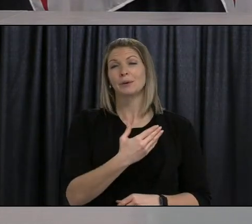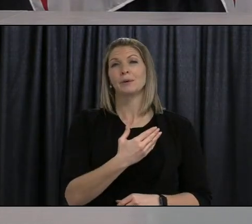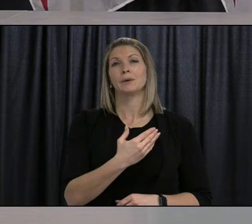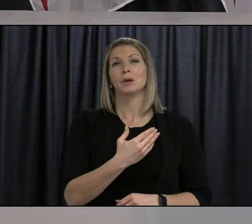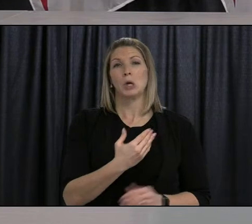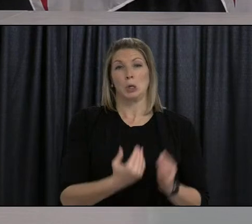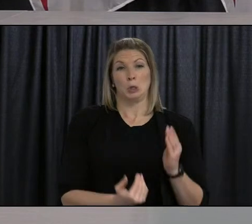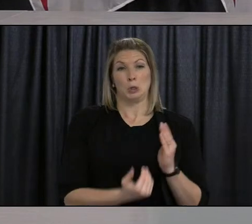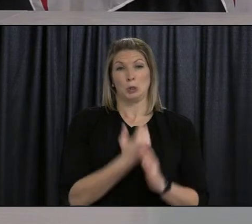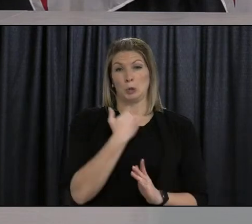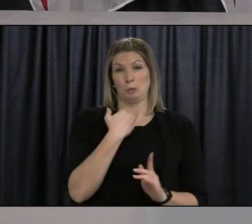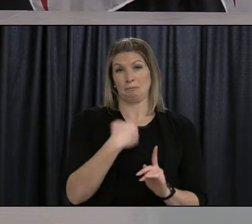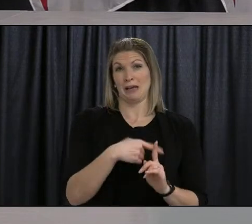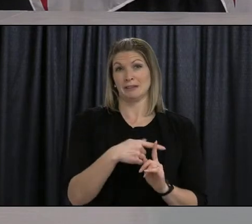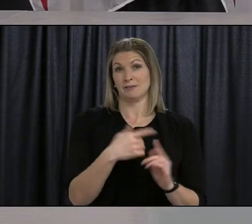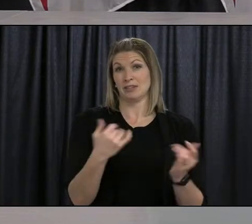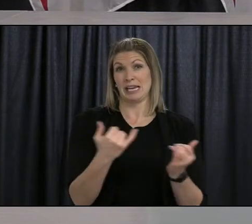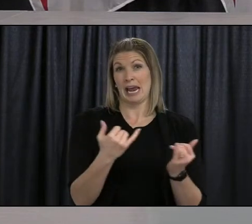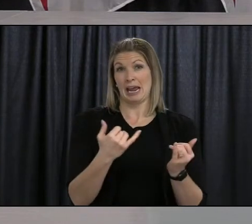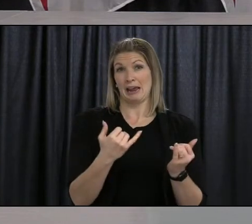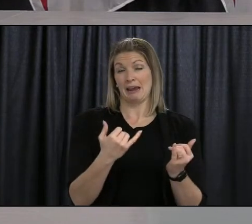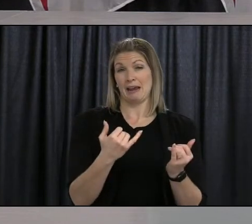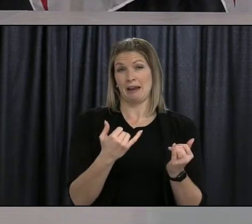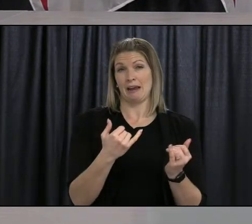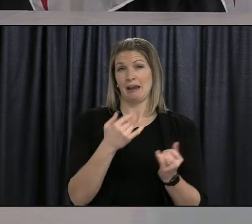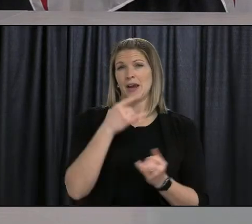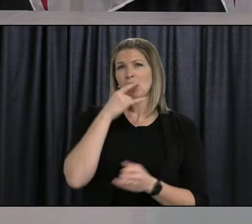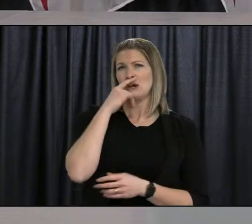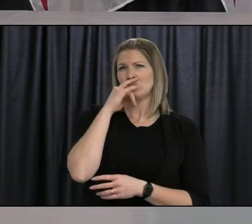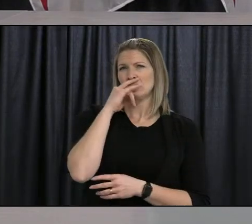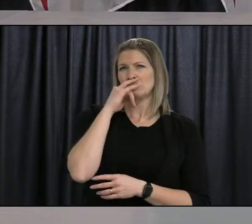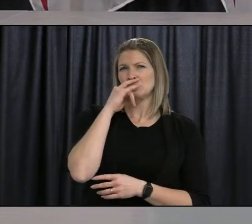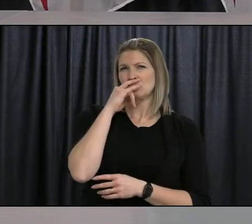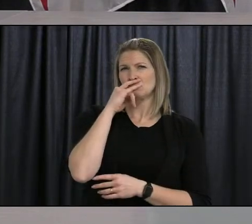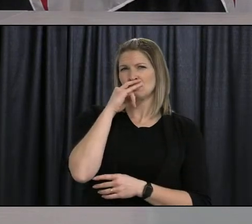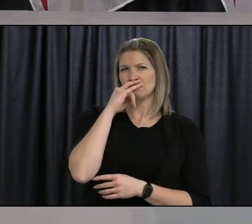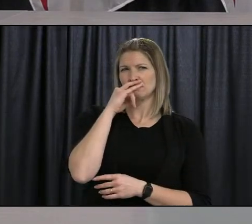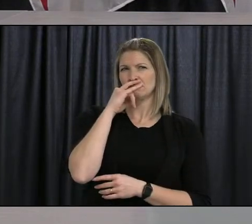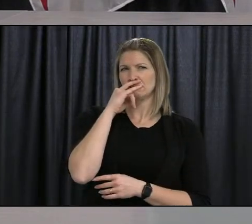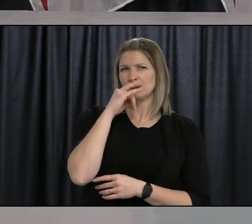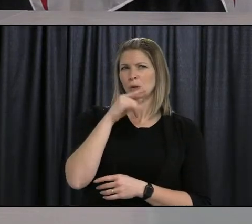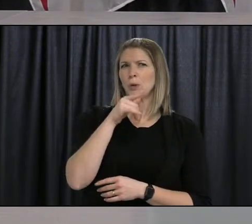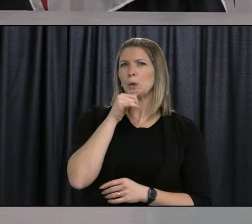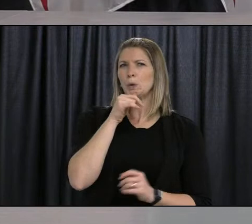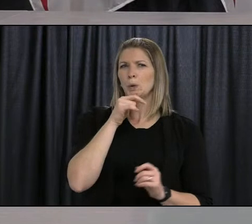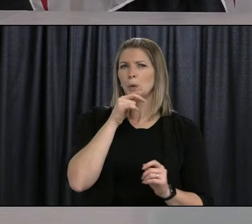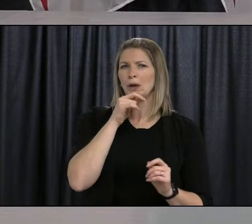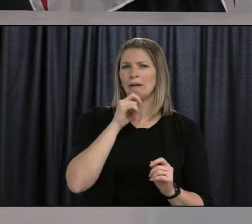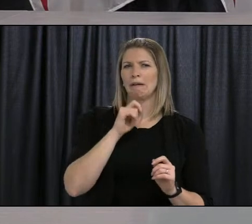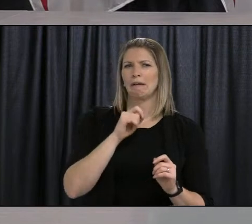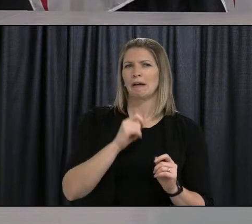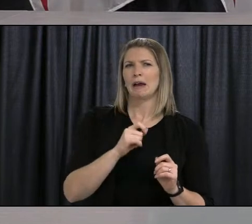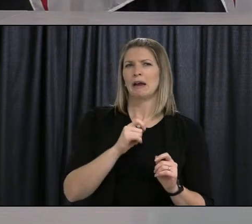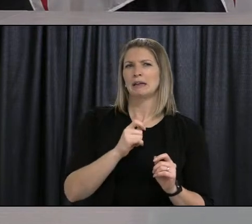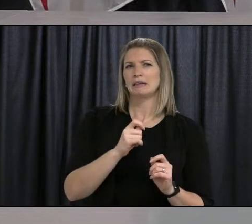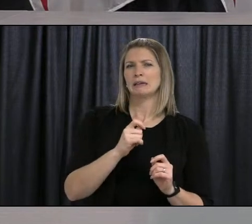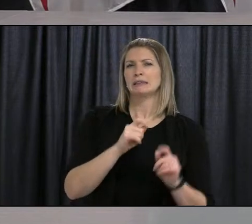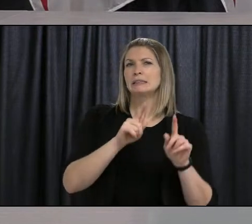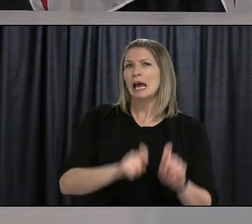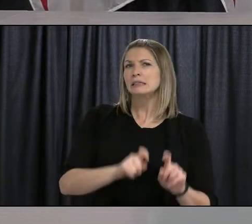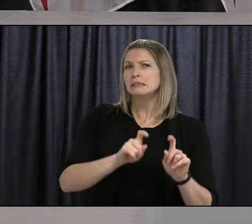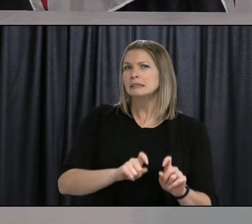new case that was announced today, how were the children that you said might get tested, how were they exposed in this new case? Like,